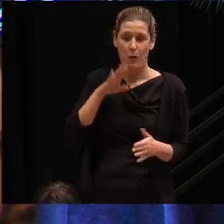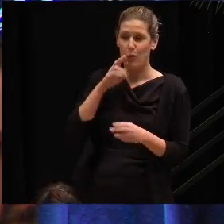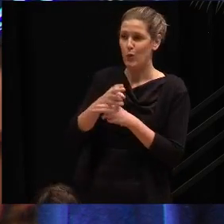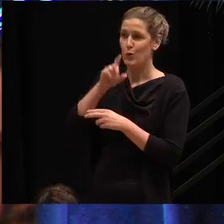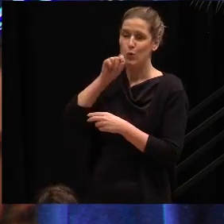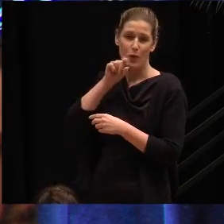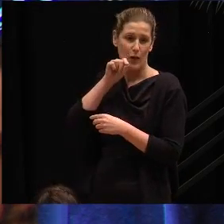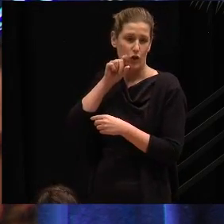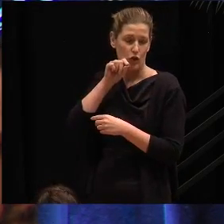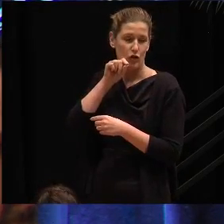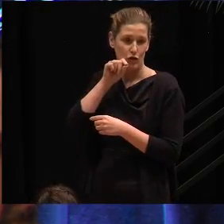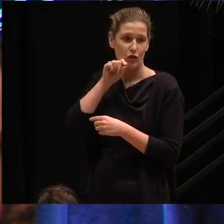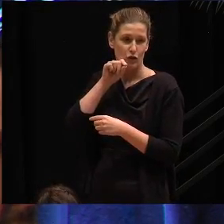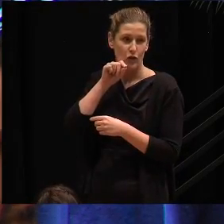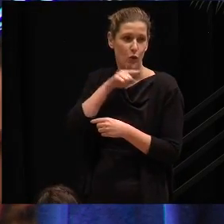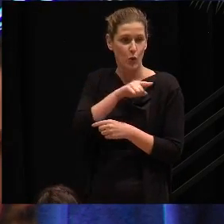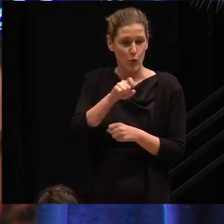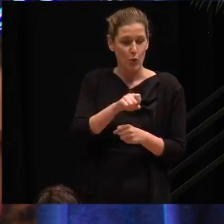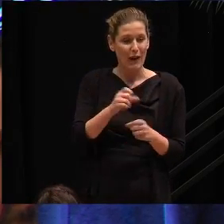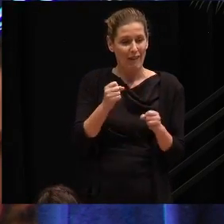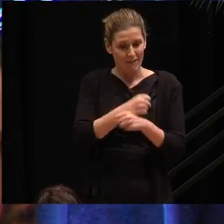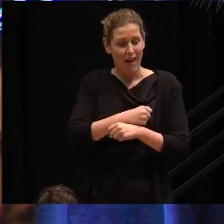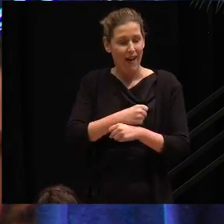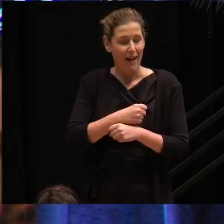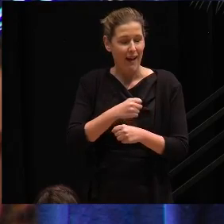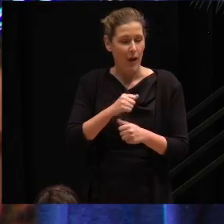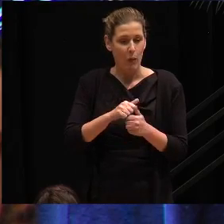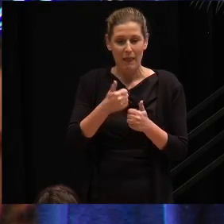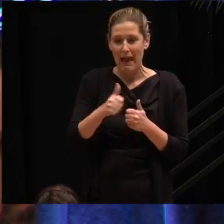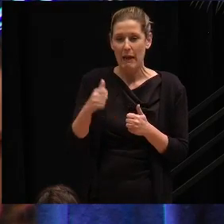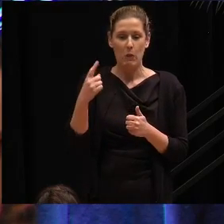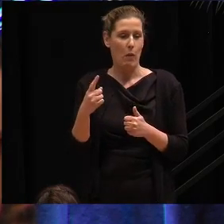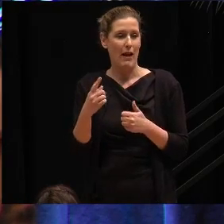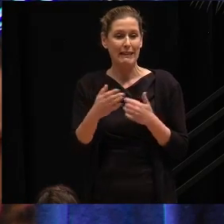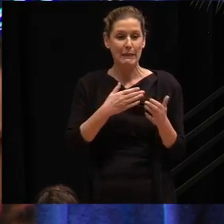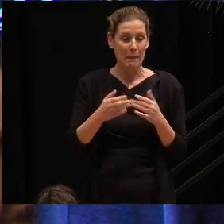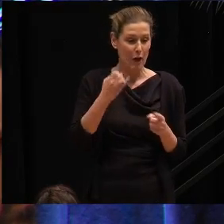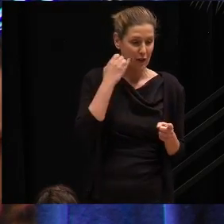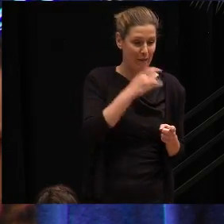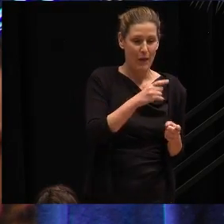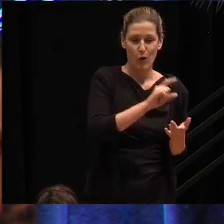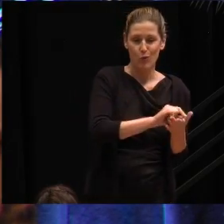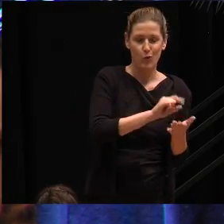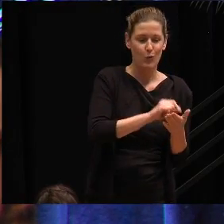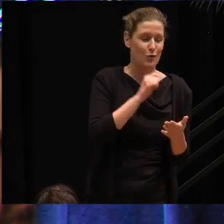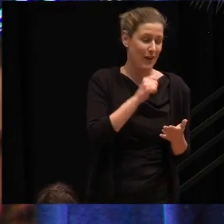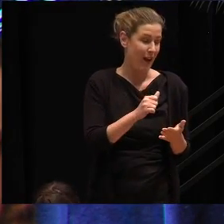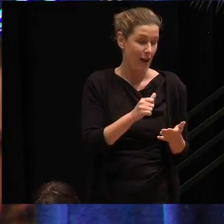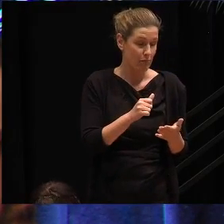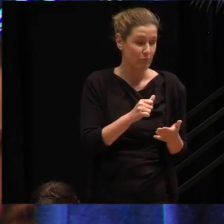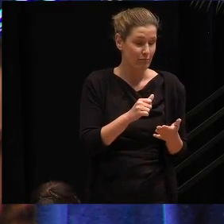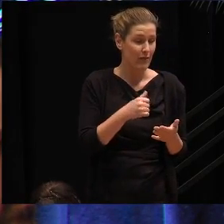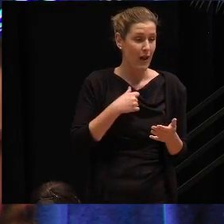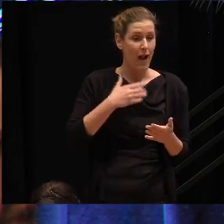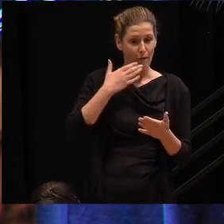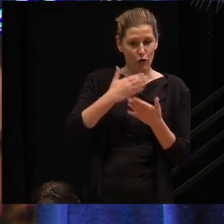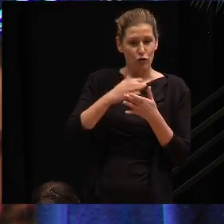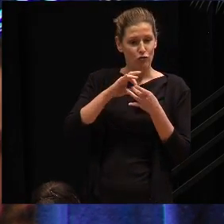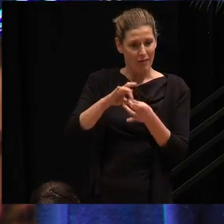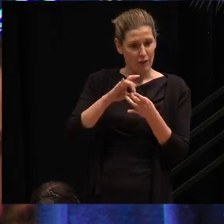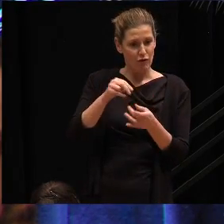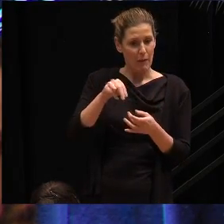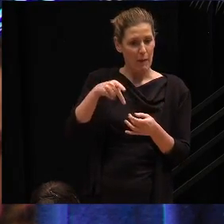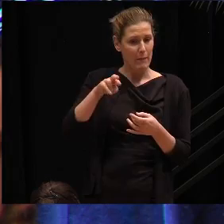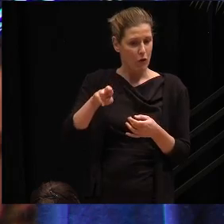make a difference. You can actually pick that fight, and I have a really good relationship with NPR and the local press here